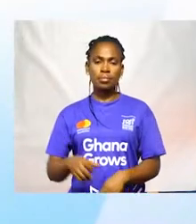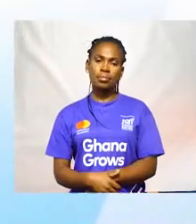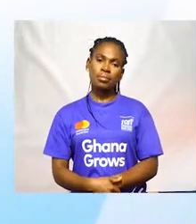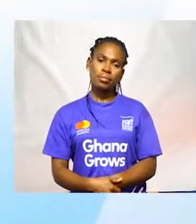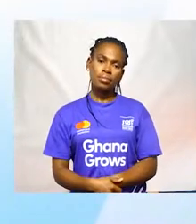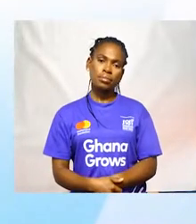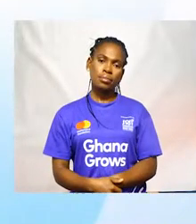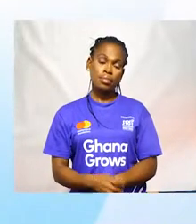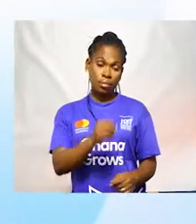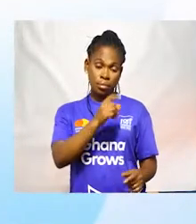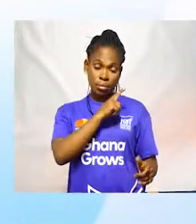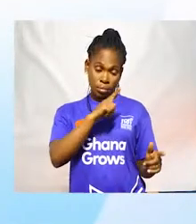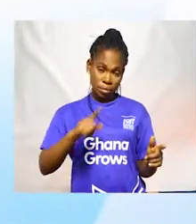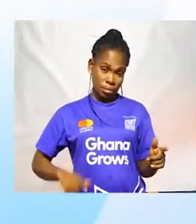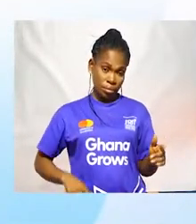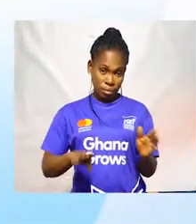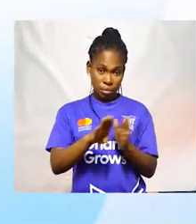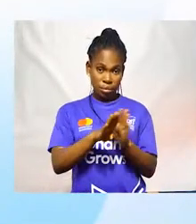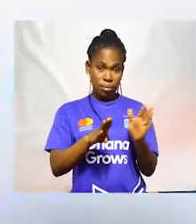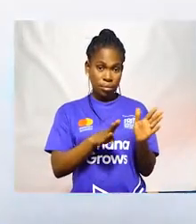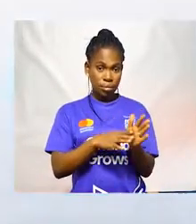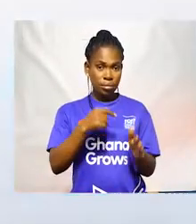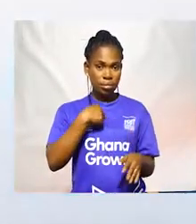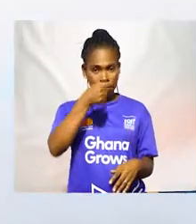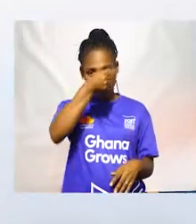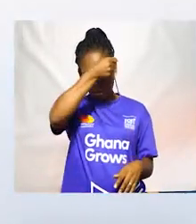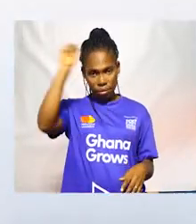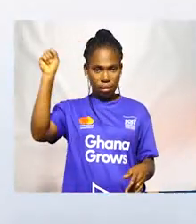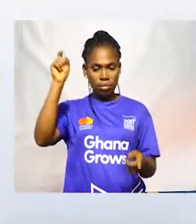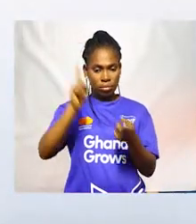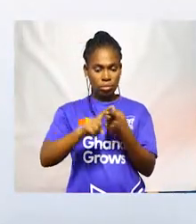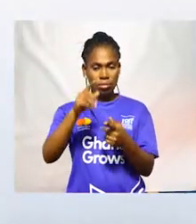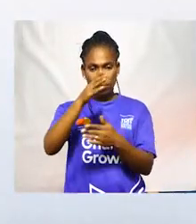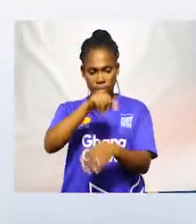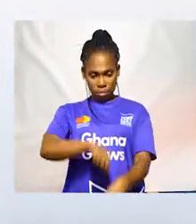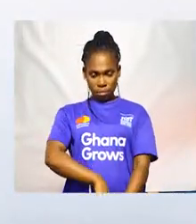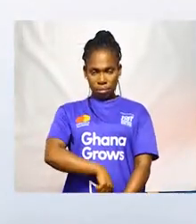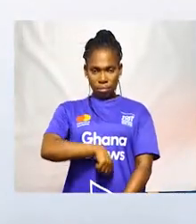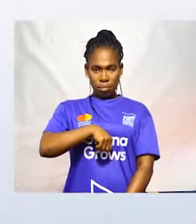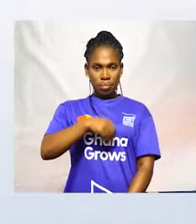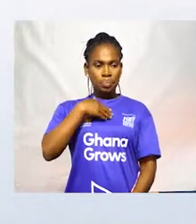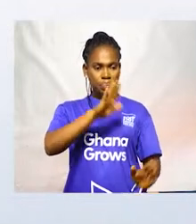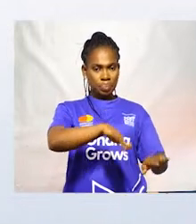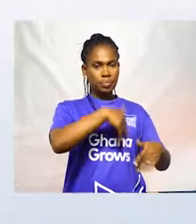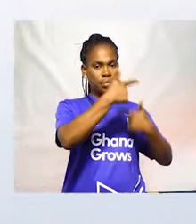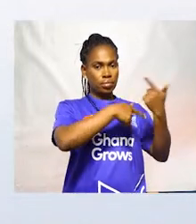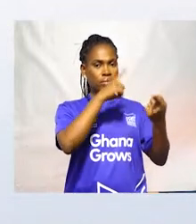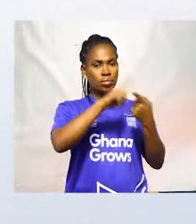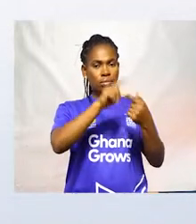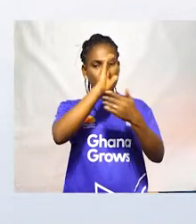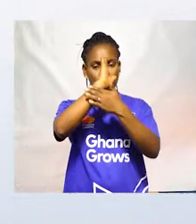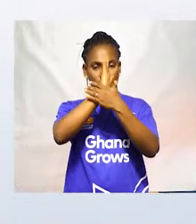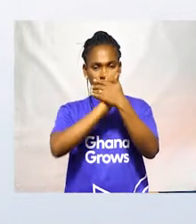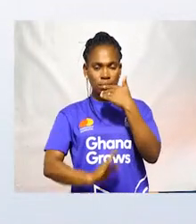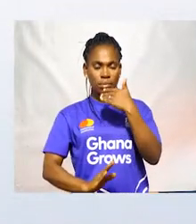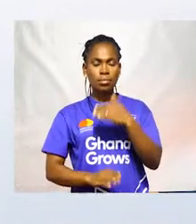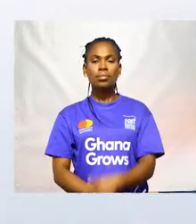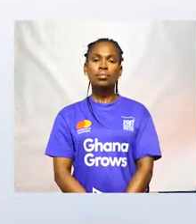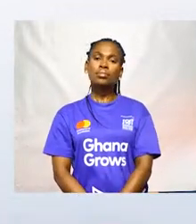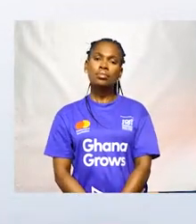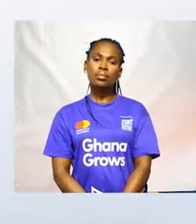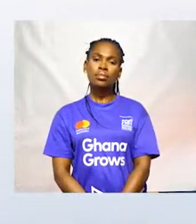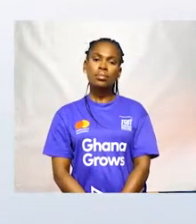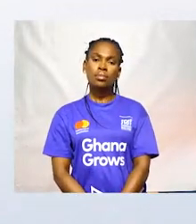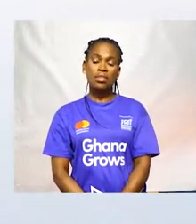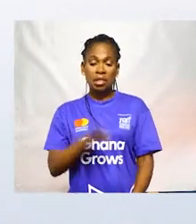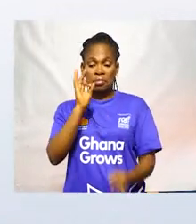Even the Lord said, "I resist the proud, I give grace to the humble." Nobody wants somebody who is full